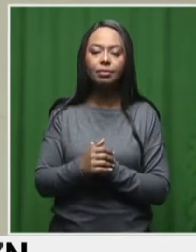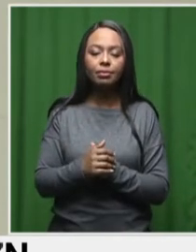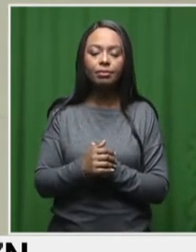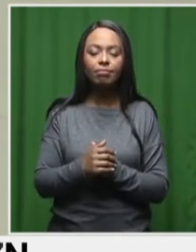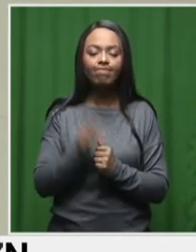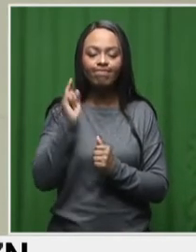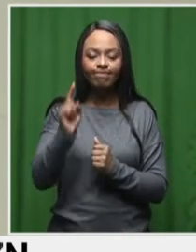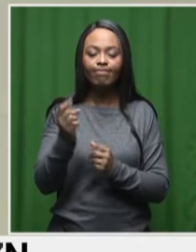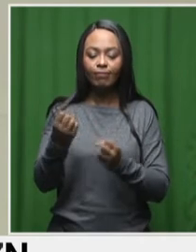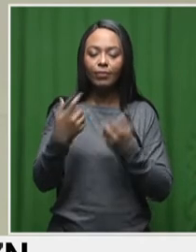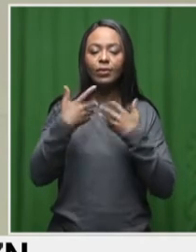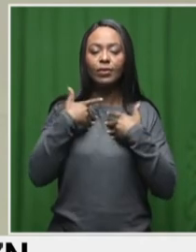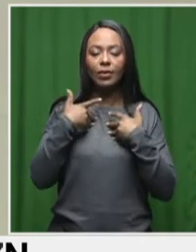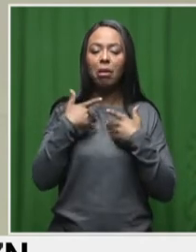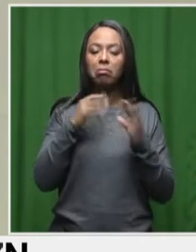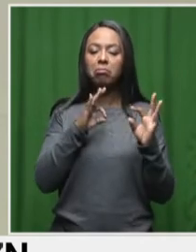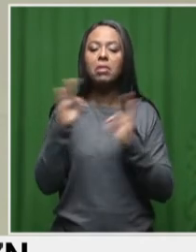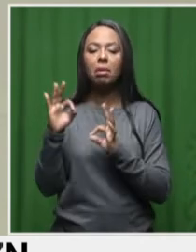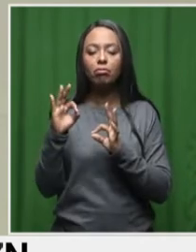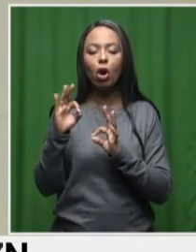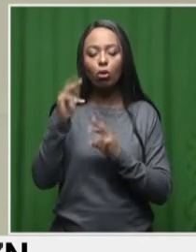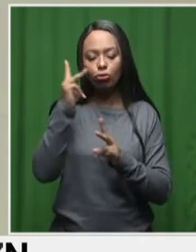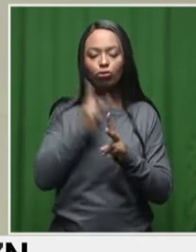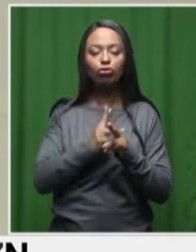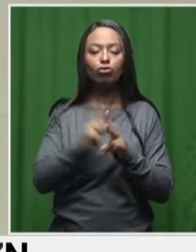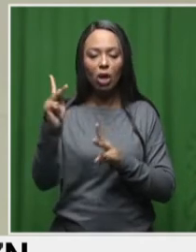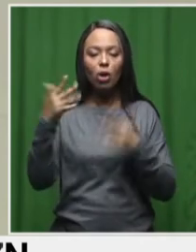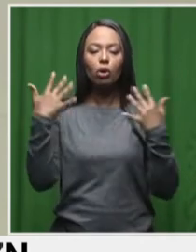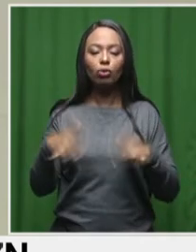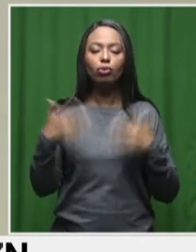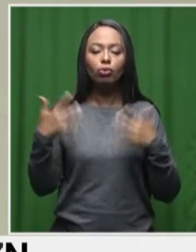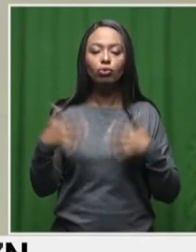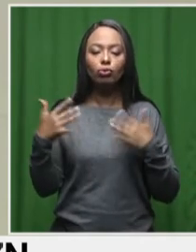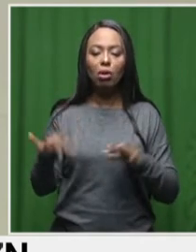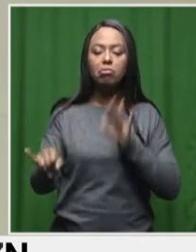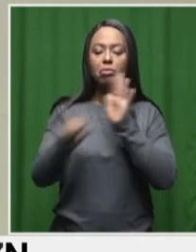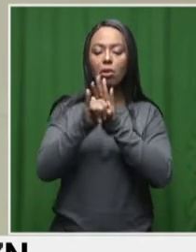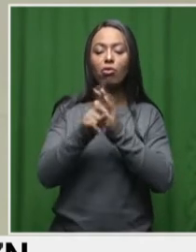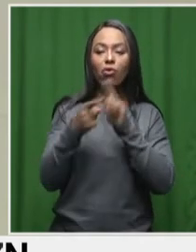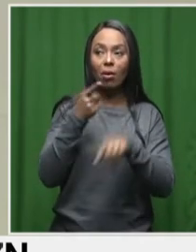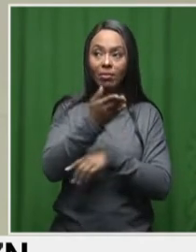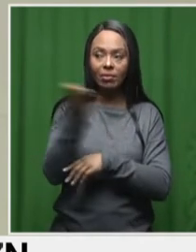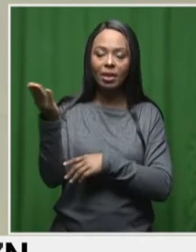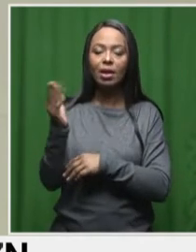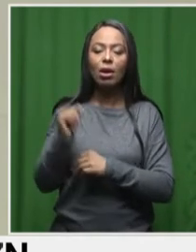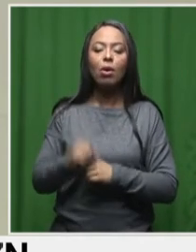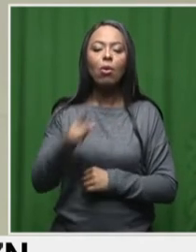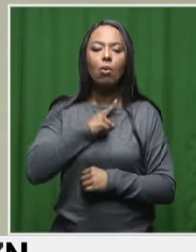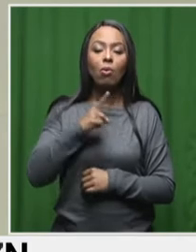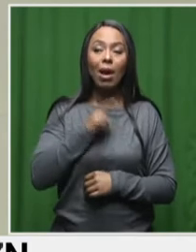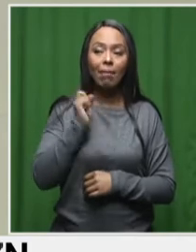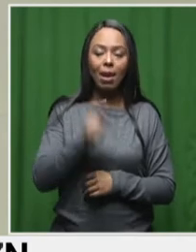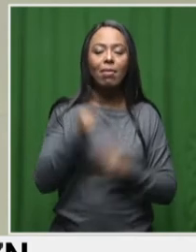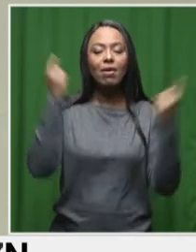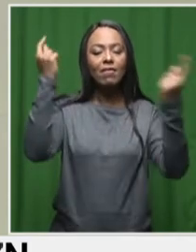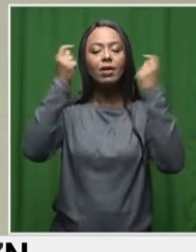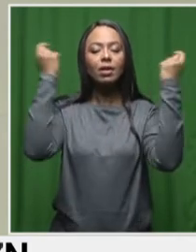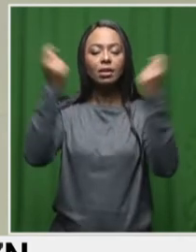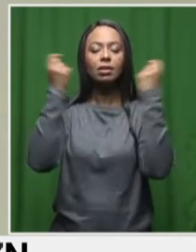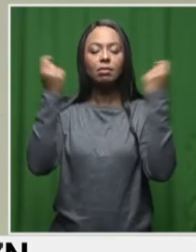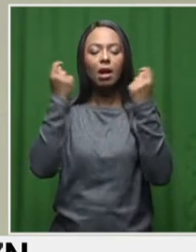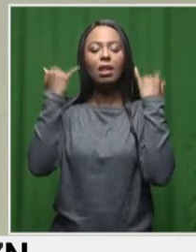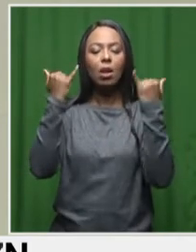making us legit as to being endorsed by them, that this festival is getting